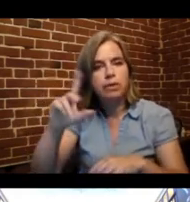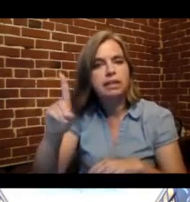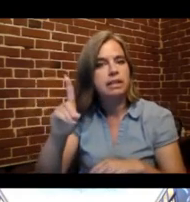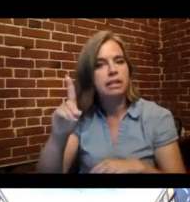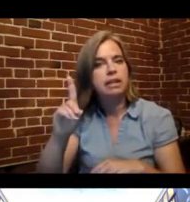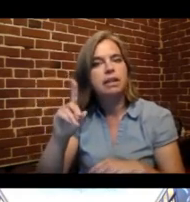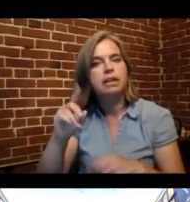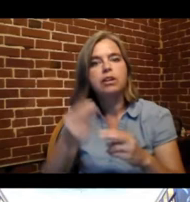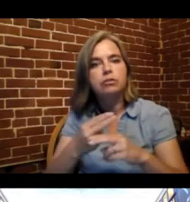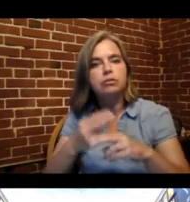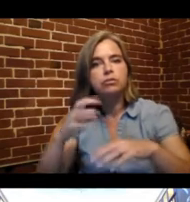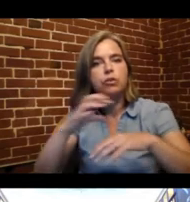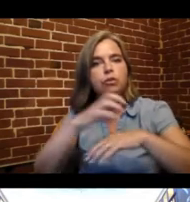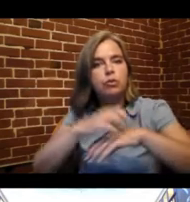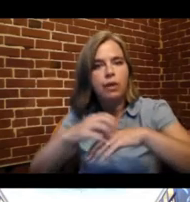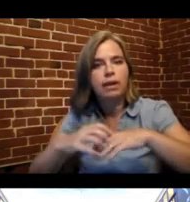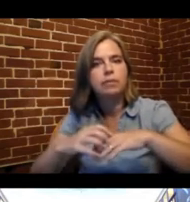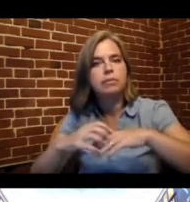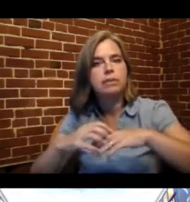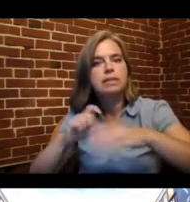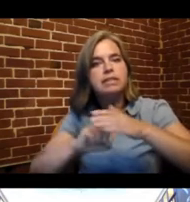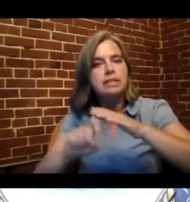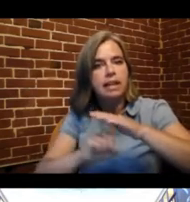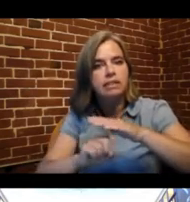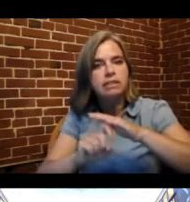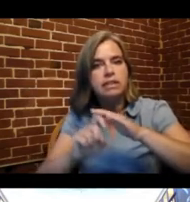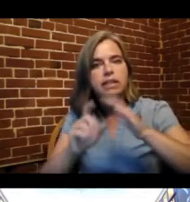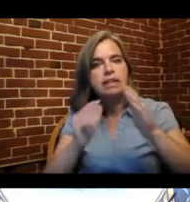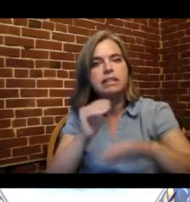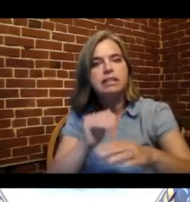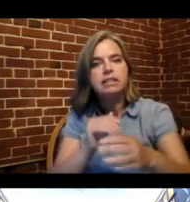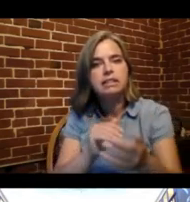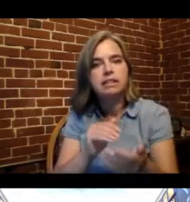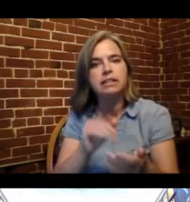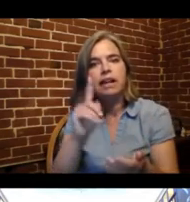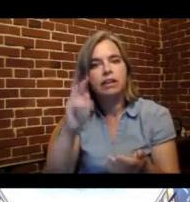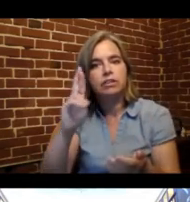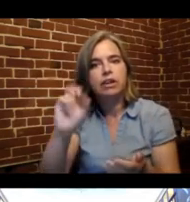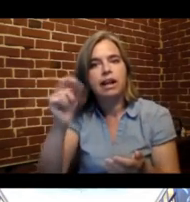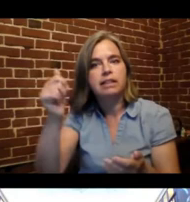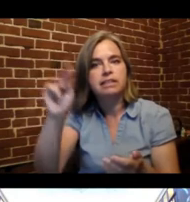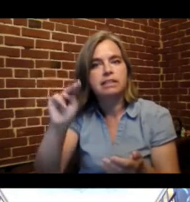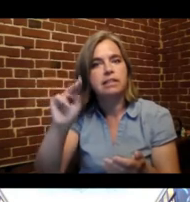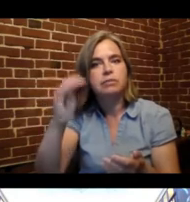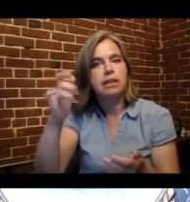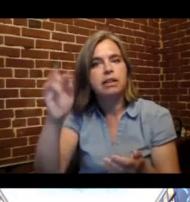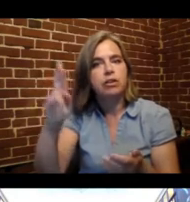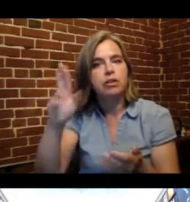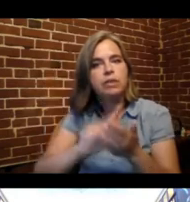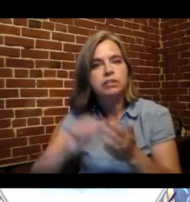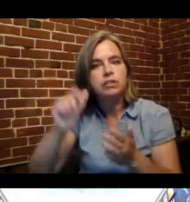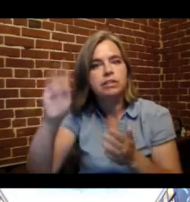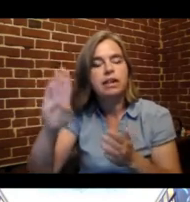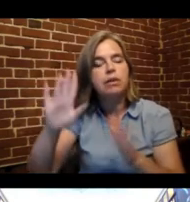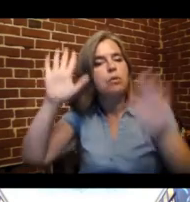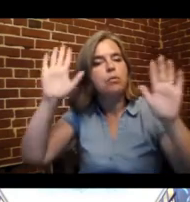Grape scans from Dr. Allison Miller's research lab, which is really, really fantastic piece of resource for